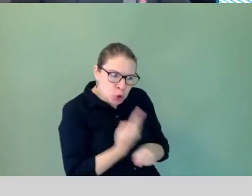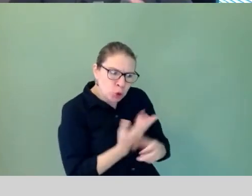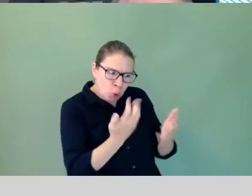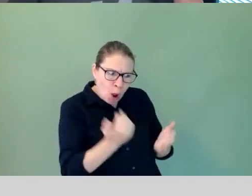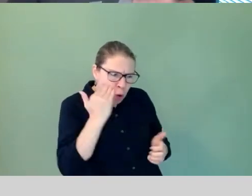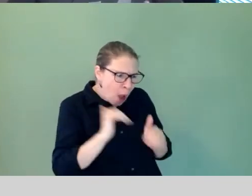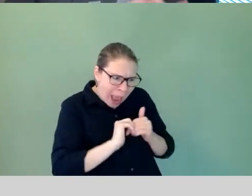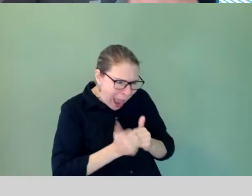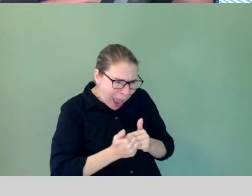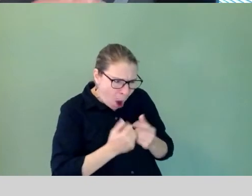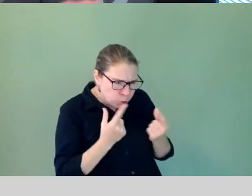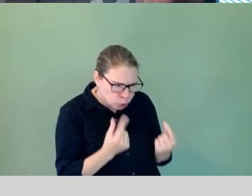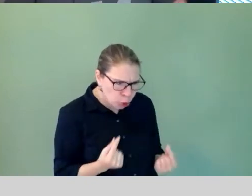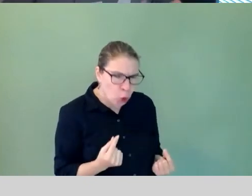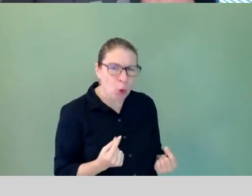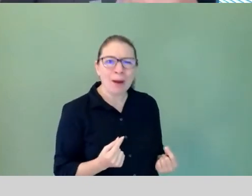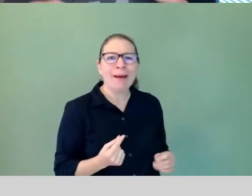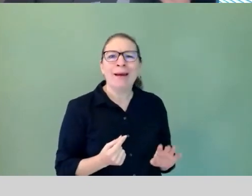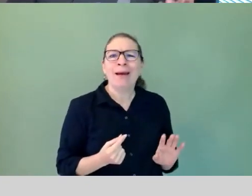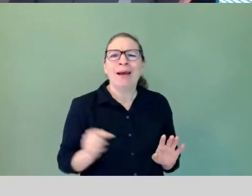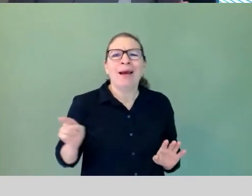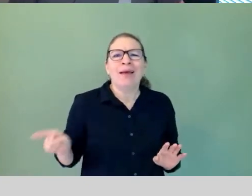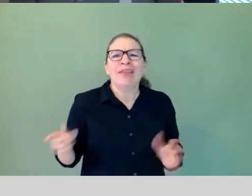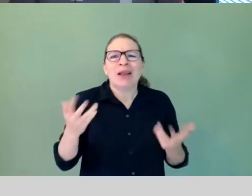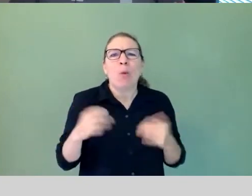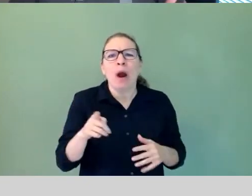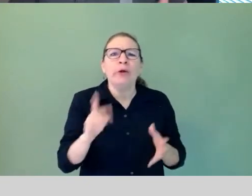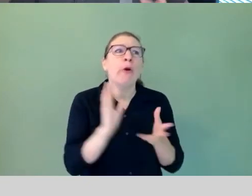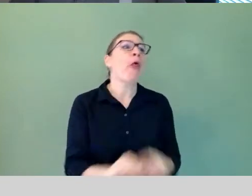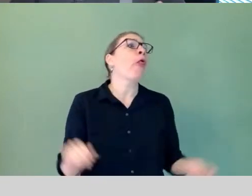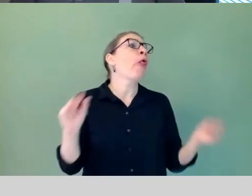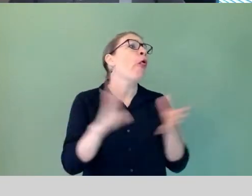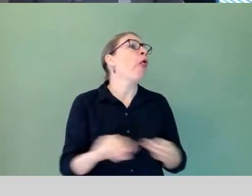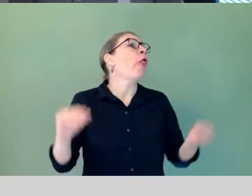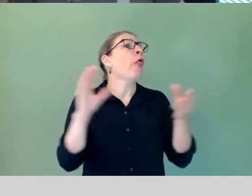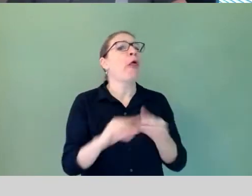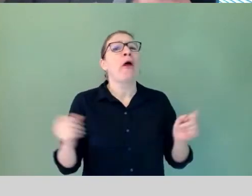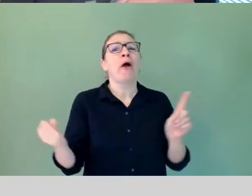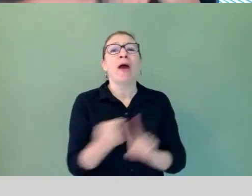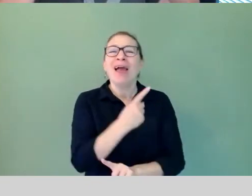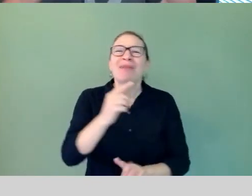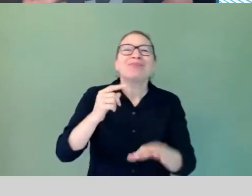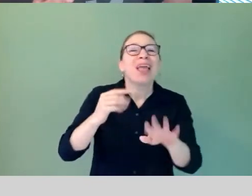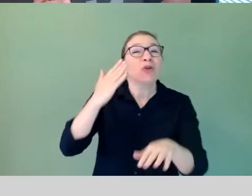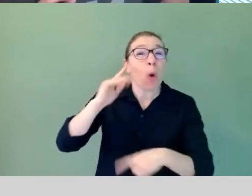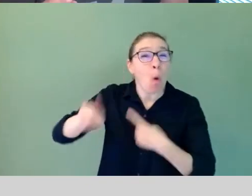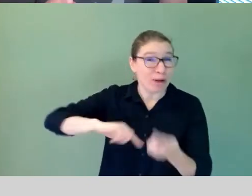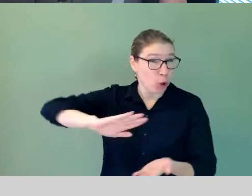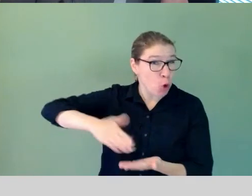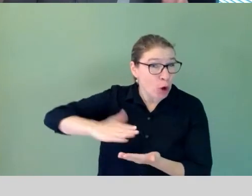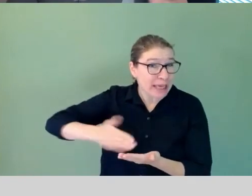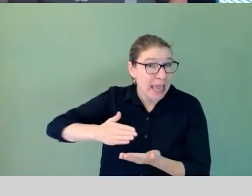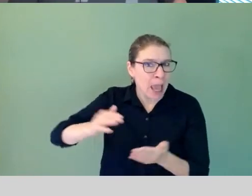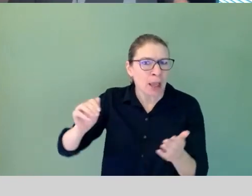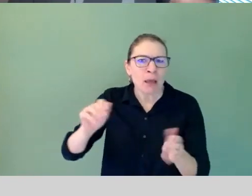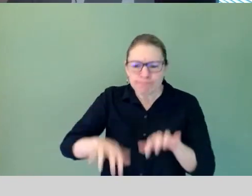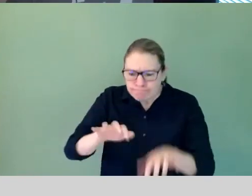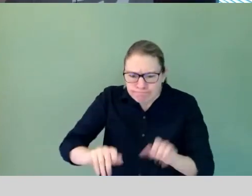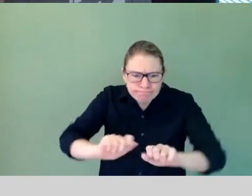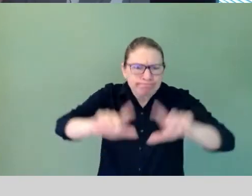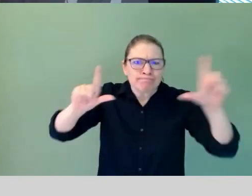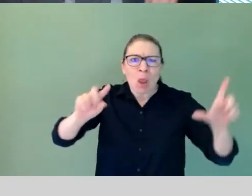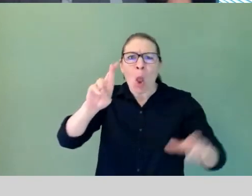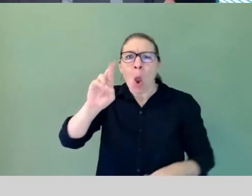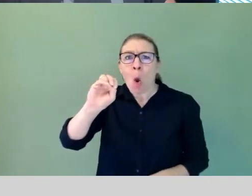it is. They don't need you to ramble on. Imagine it's like those recipes where you go and you look up a recipe online and it tells